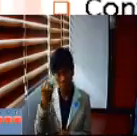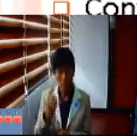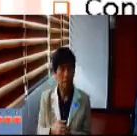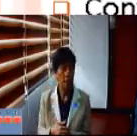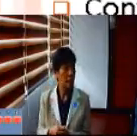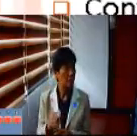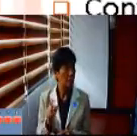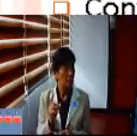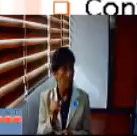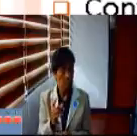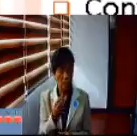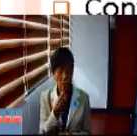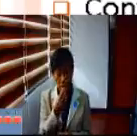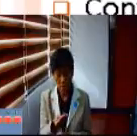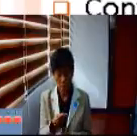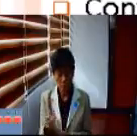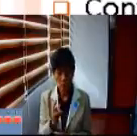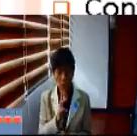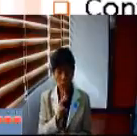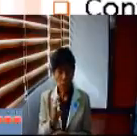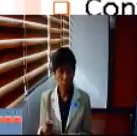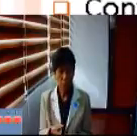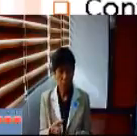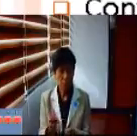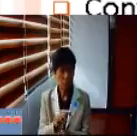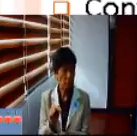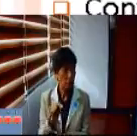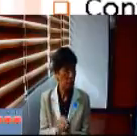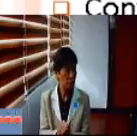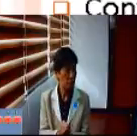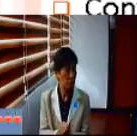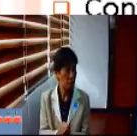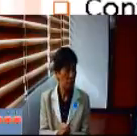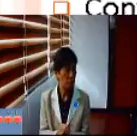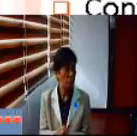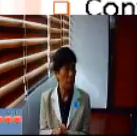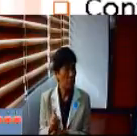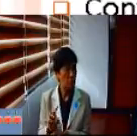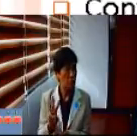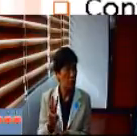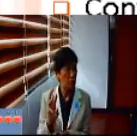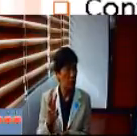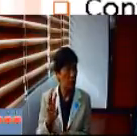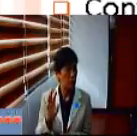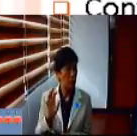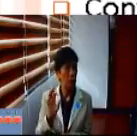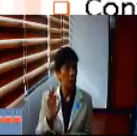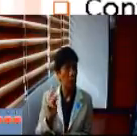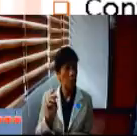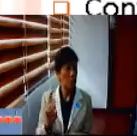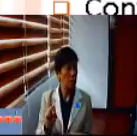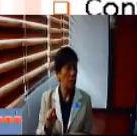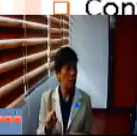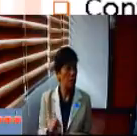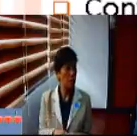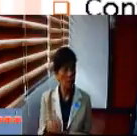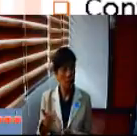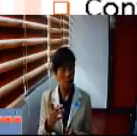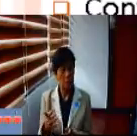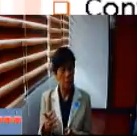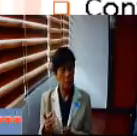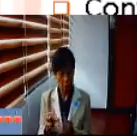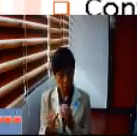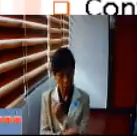distant water fishing nations. Those DWFNS are very few. These are countries which can fish